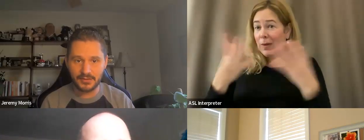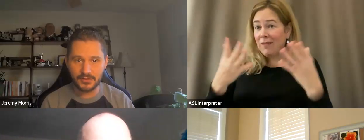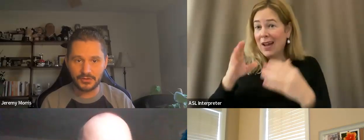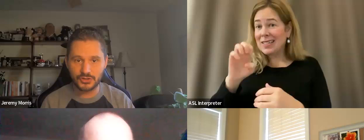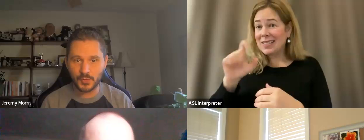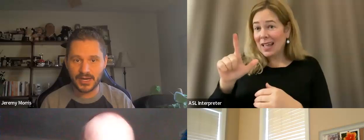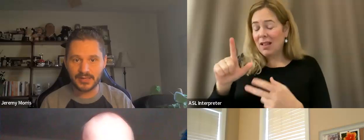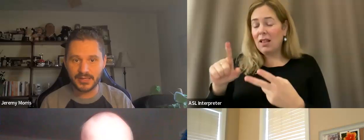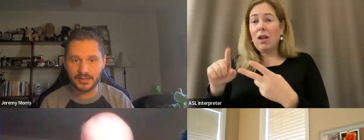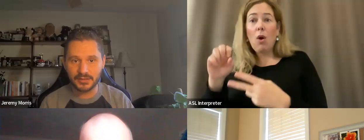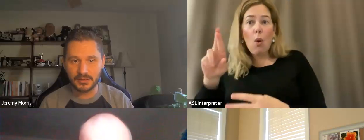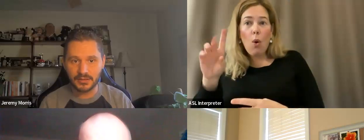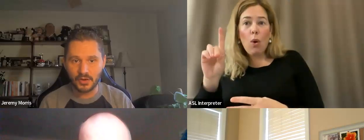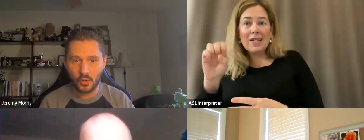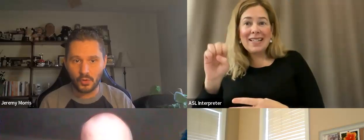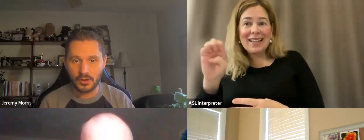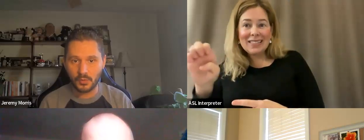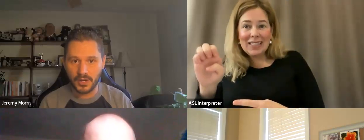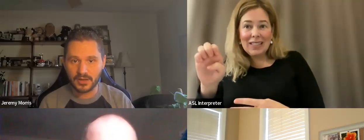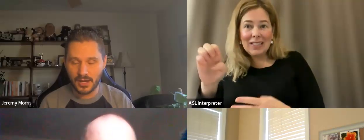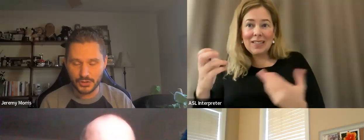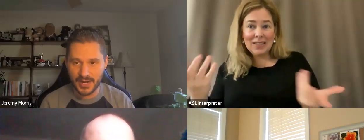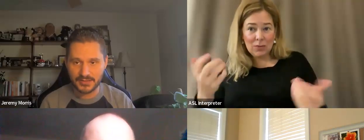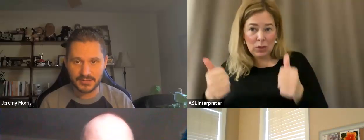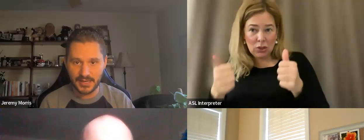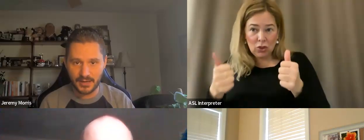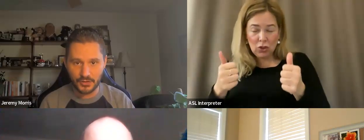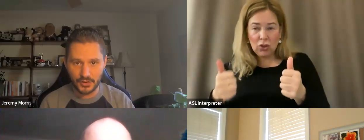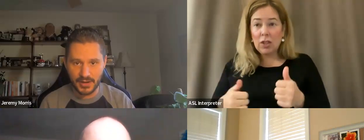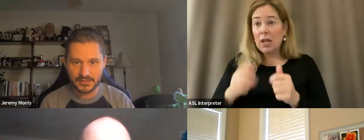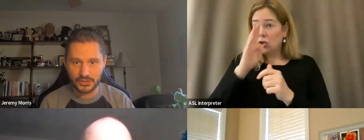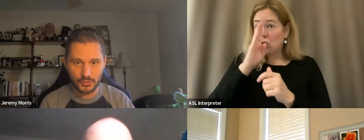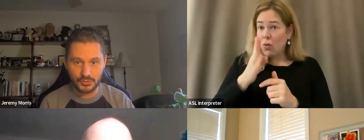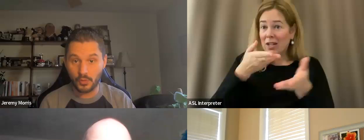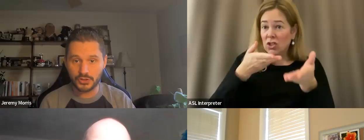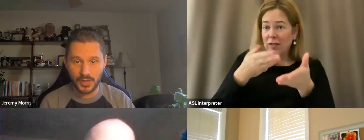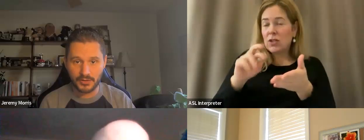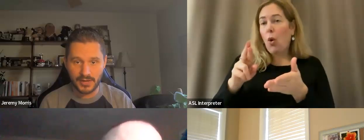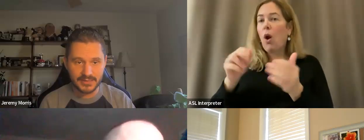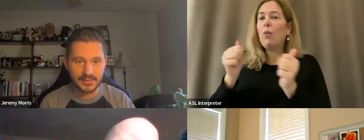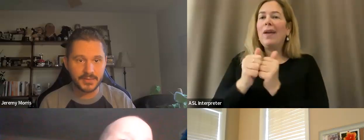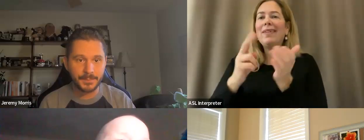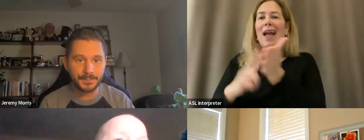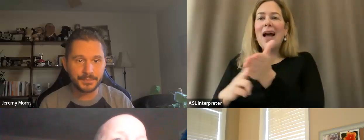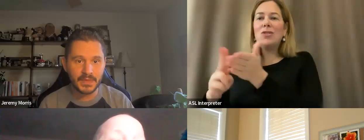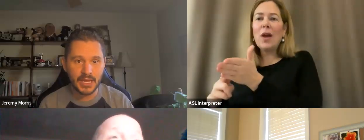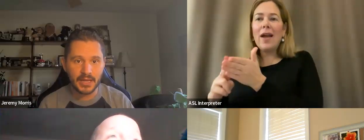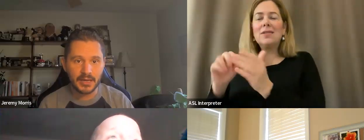DSE, either directly or with contracts and other grants to other